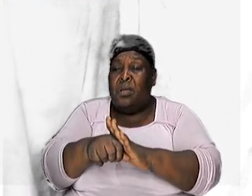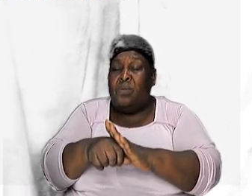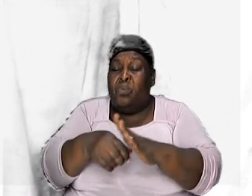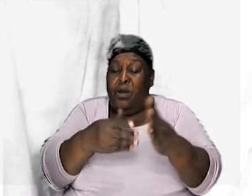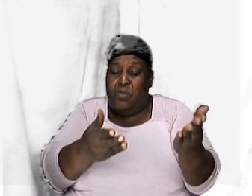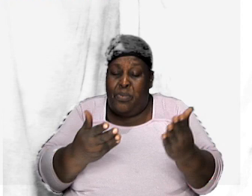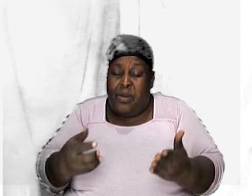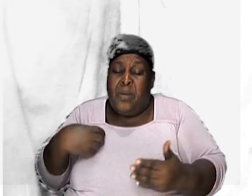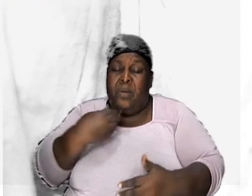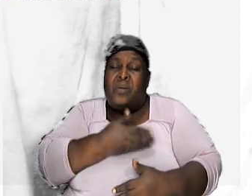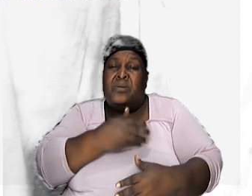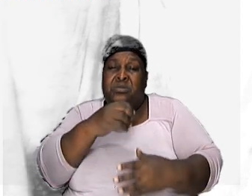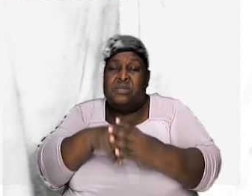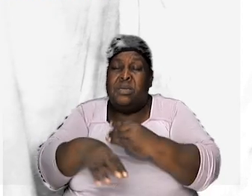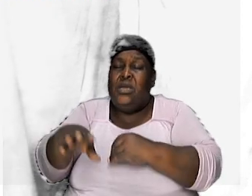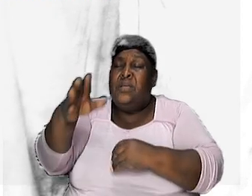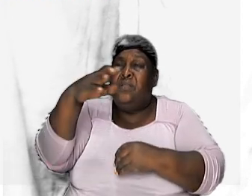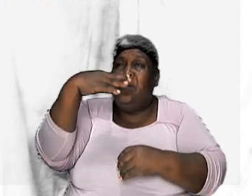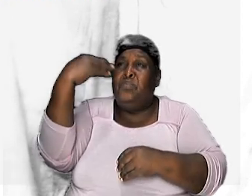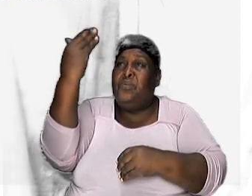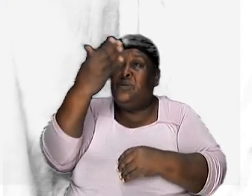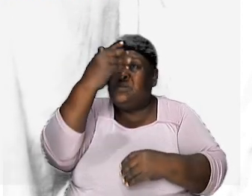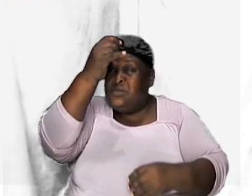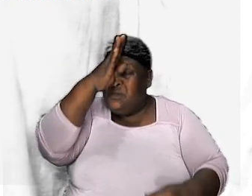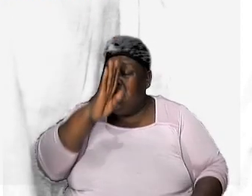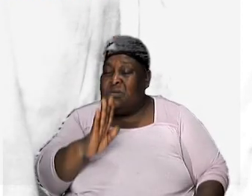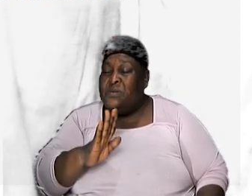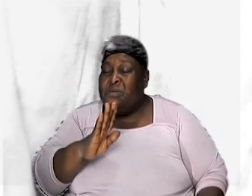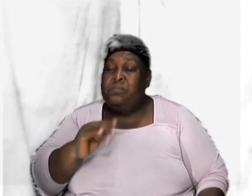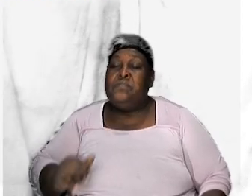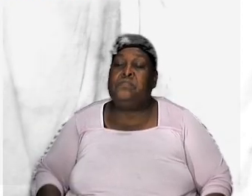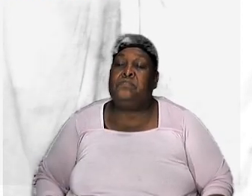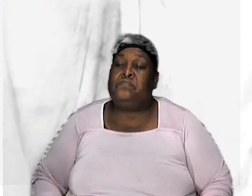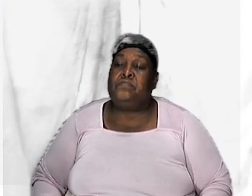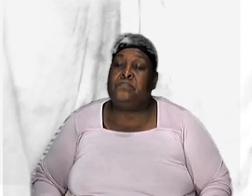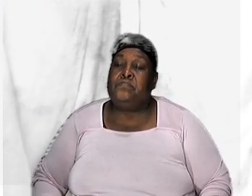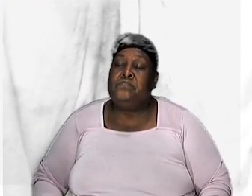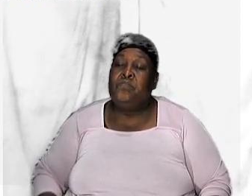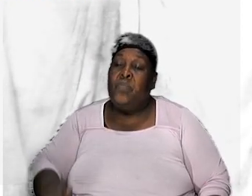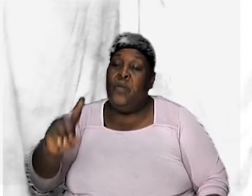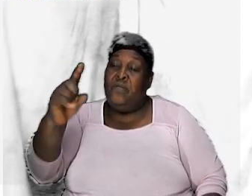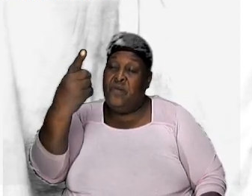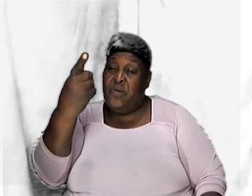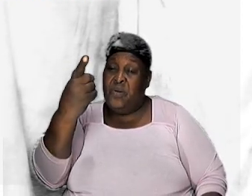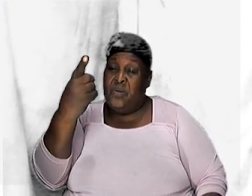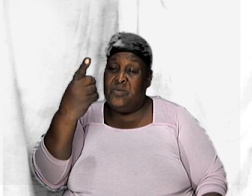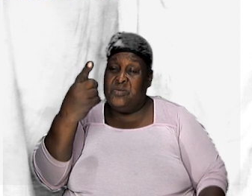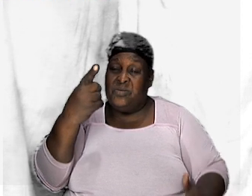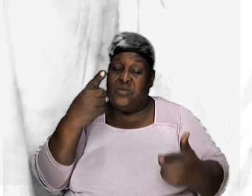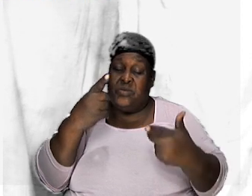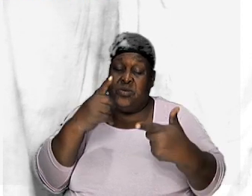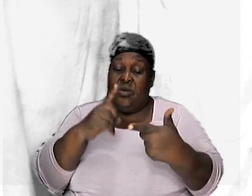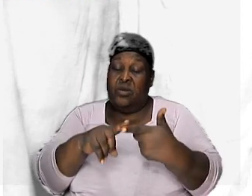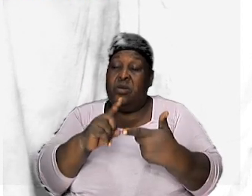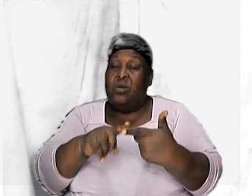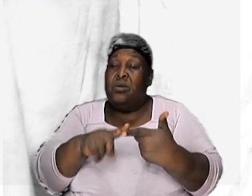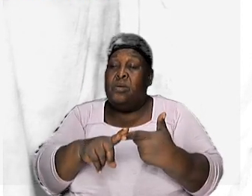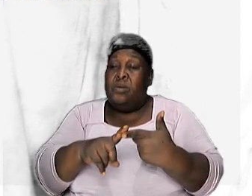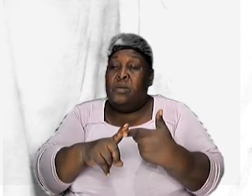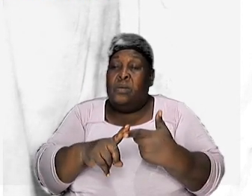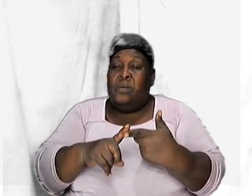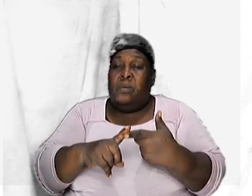in the presence of the King of Kings and the Lord of Lords. Firstly, brothers, I want us to understand that we're going to